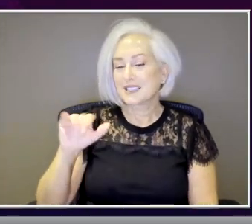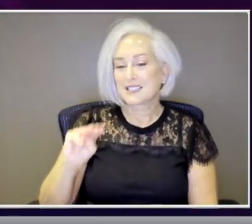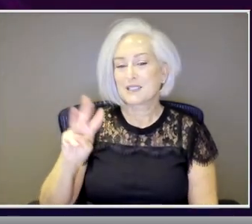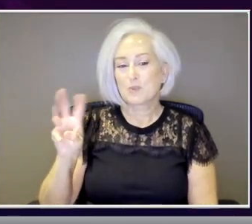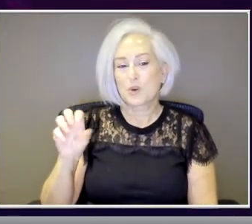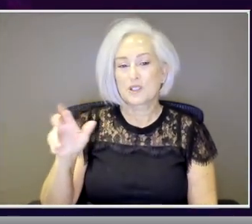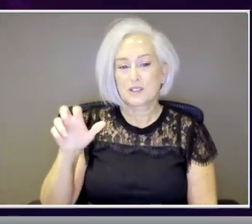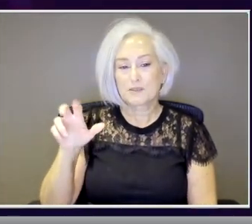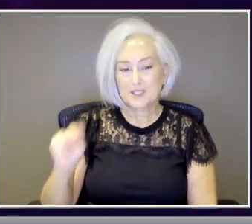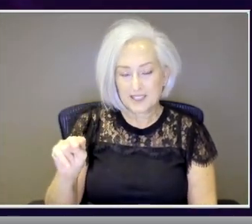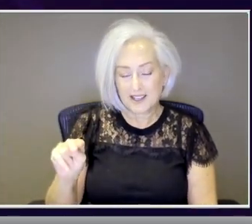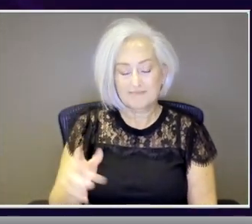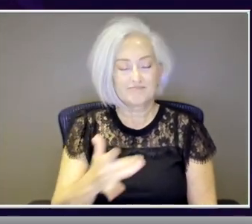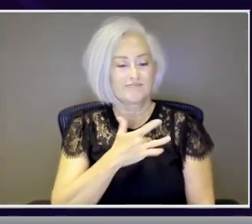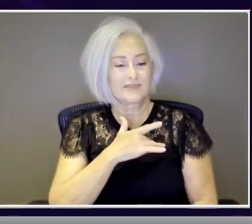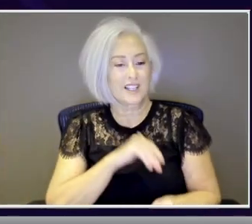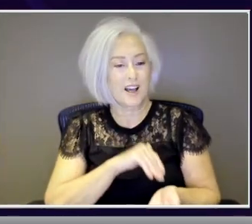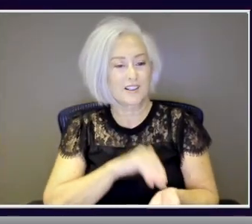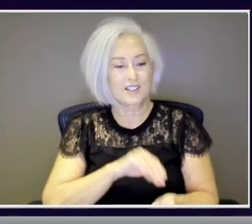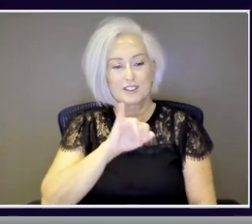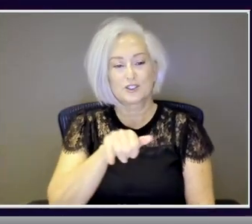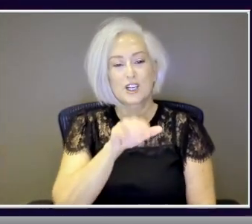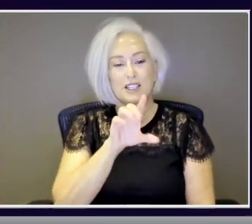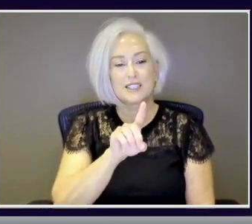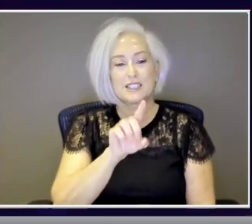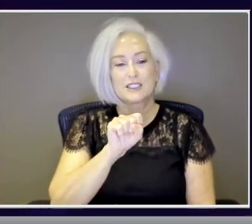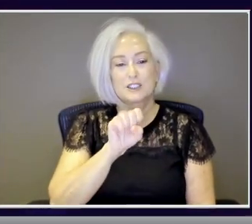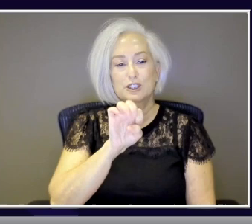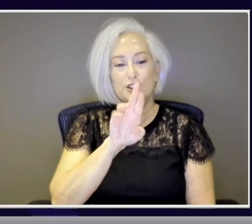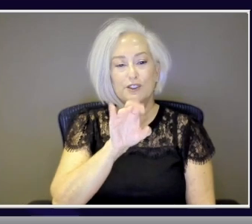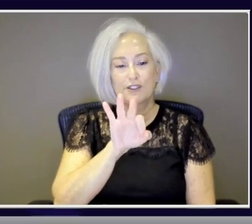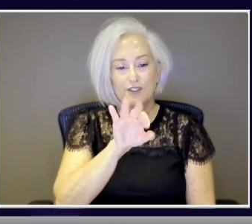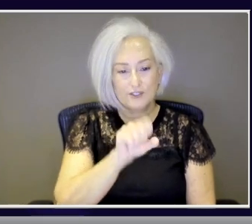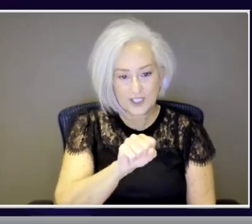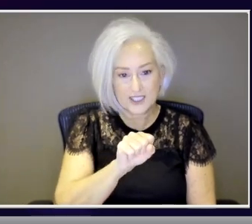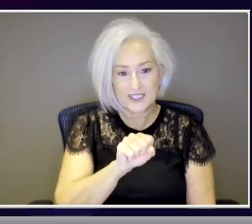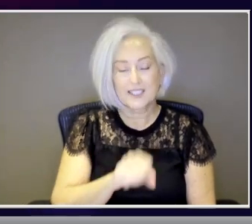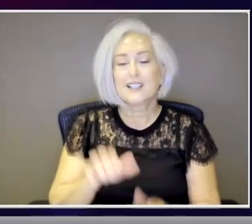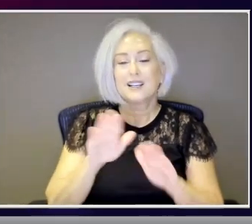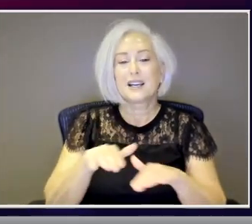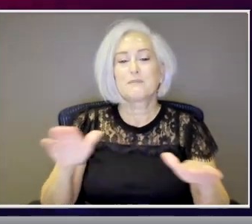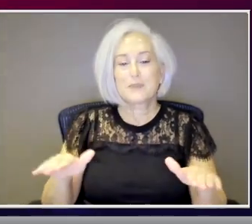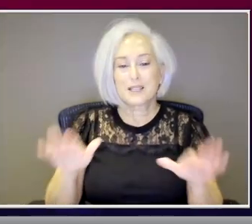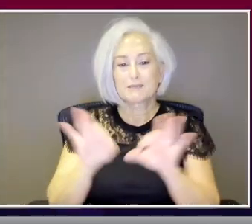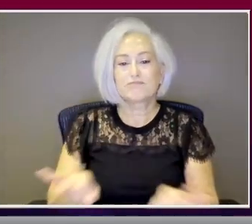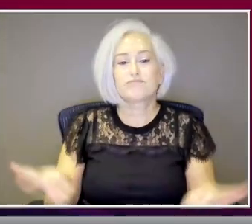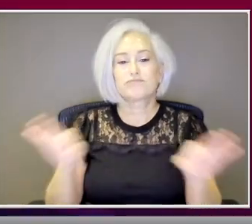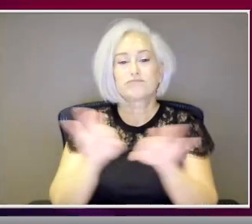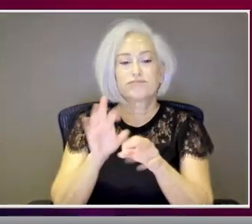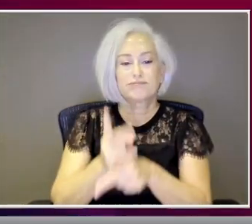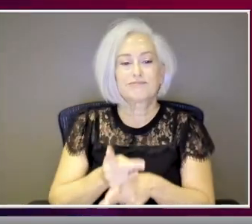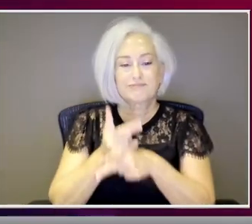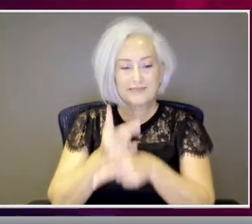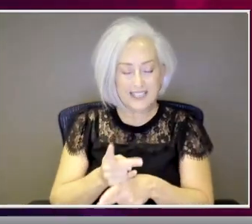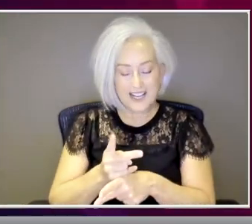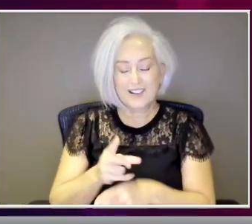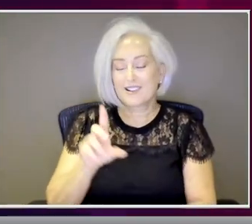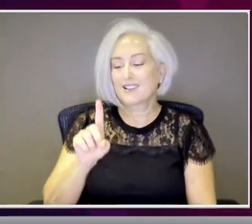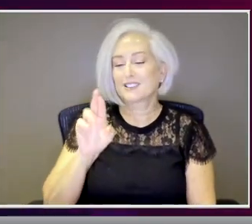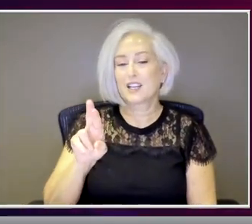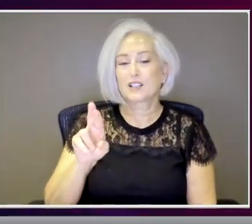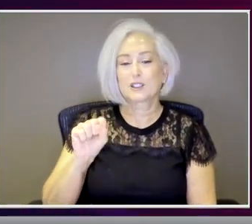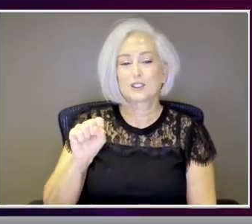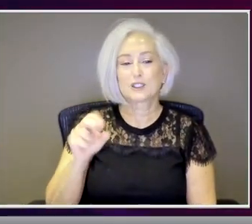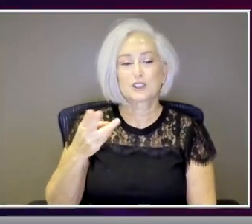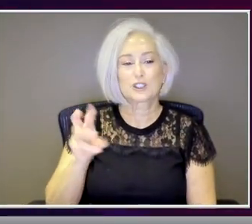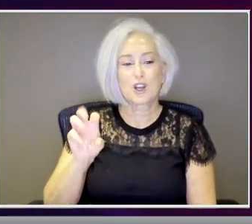Dr. J.D. Surface, and pediatric critical care specialist Dr. Sean Sood. I think everybody's tearing up looking